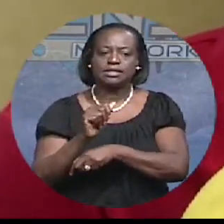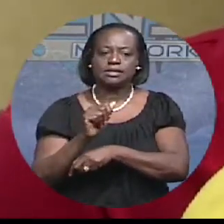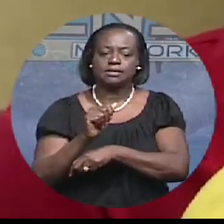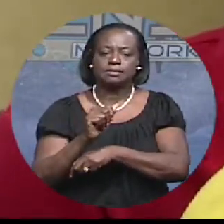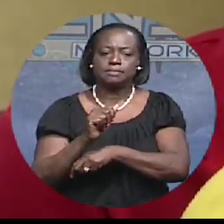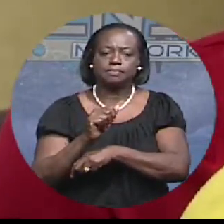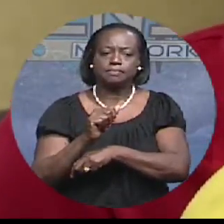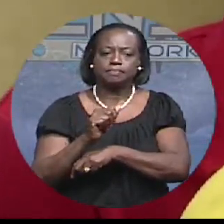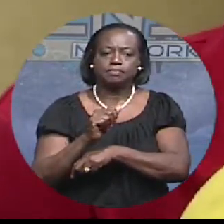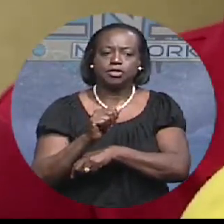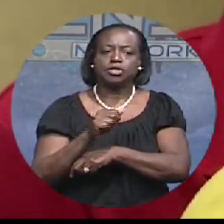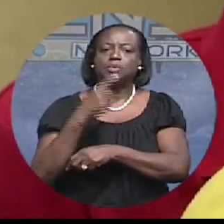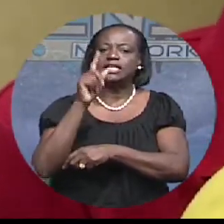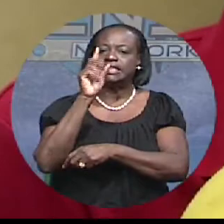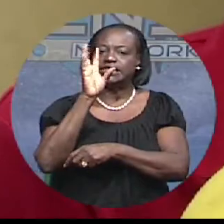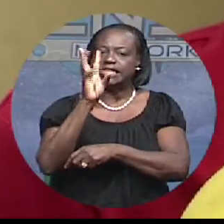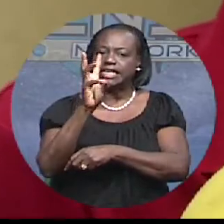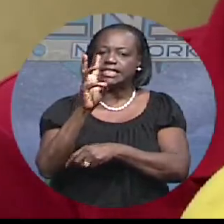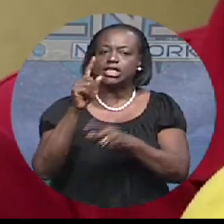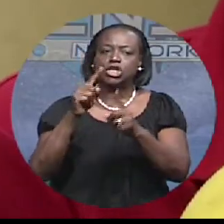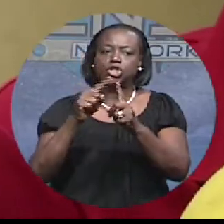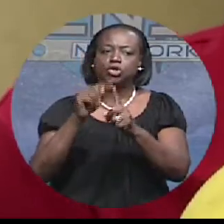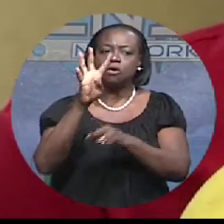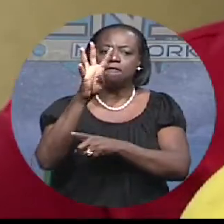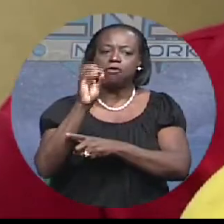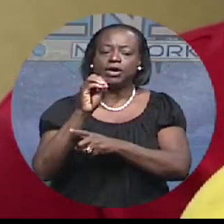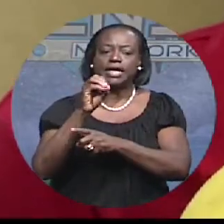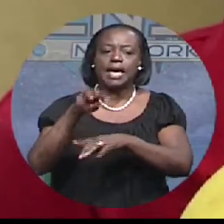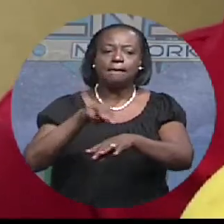6 to 40 miles in a year.